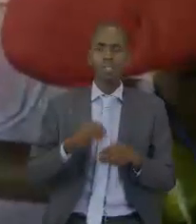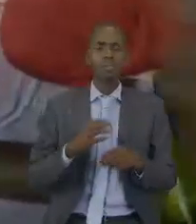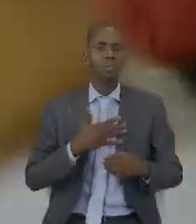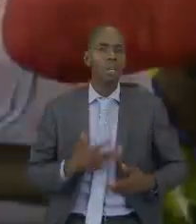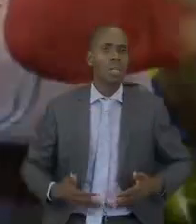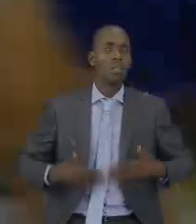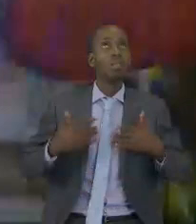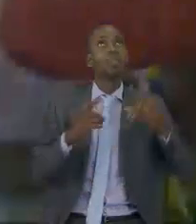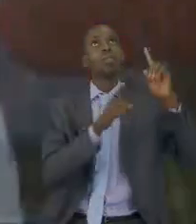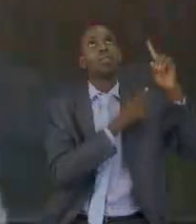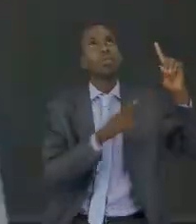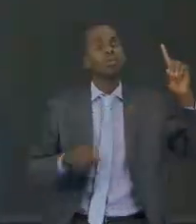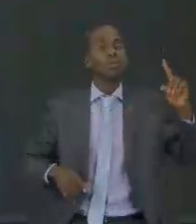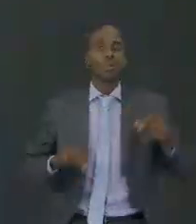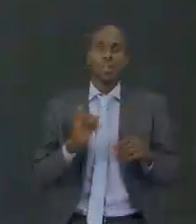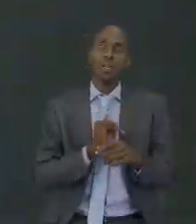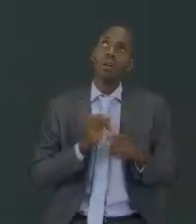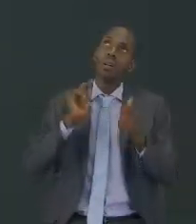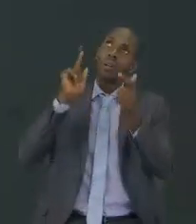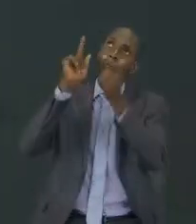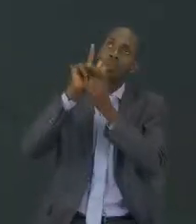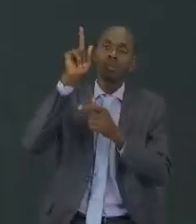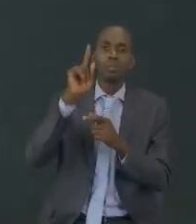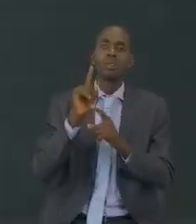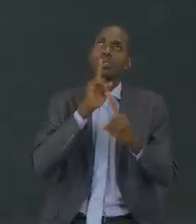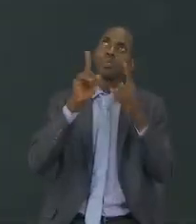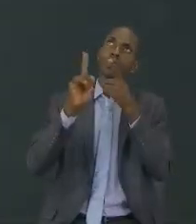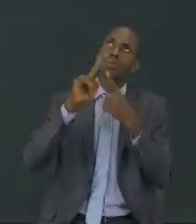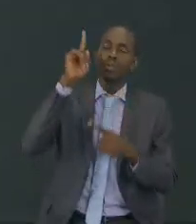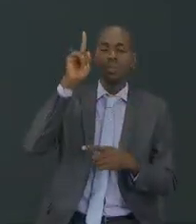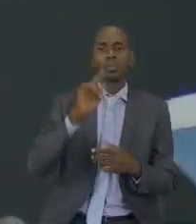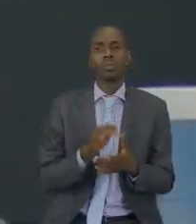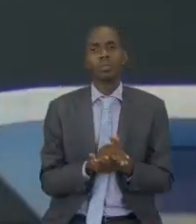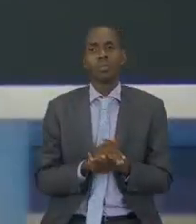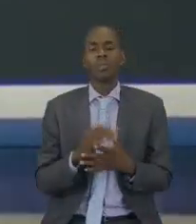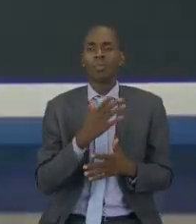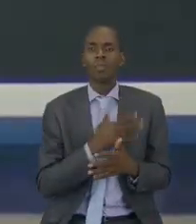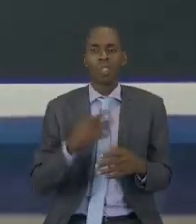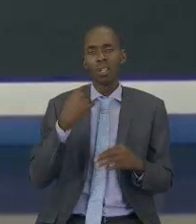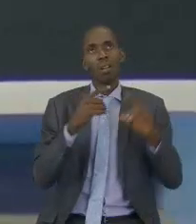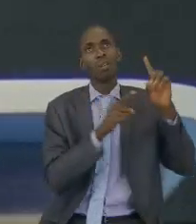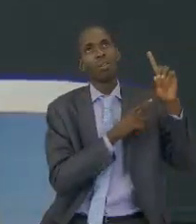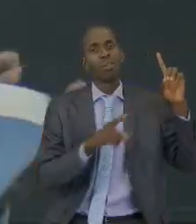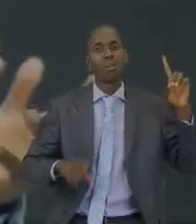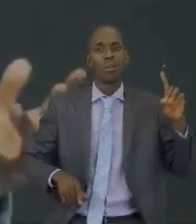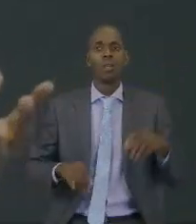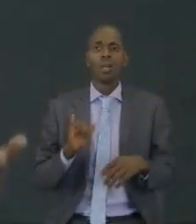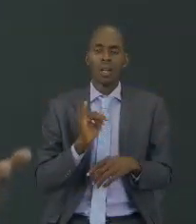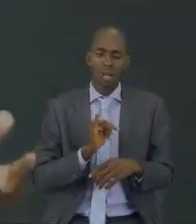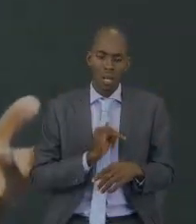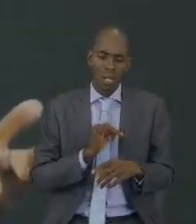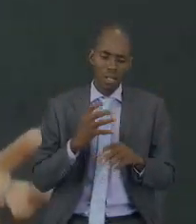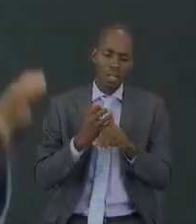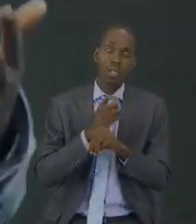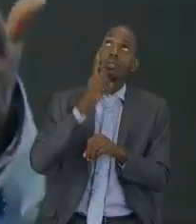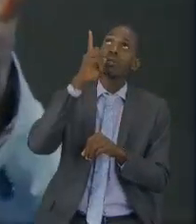life, Lord, I come. Tell him there and say, Lord, I take you